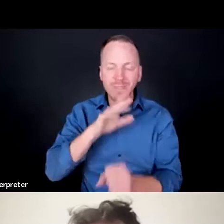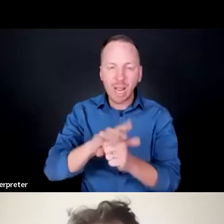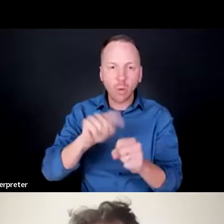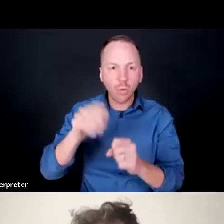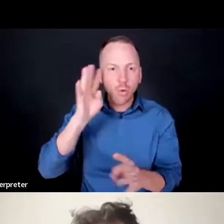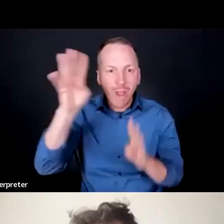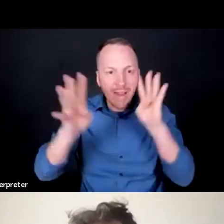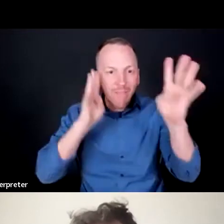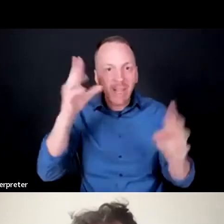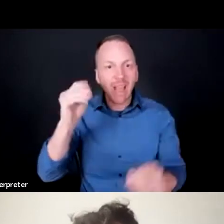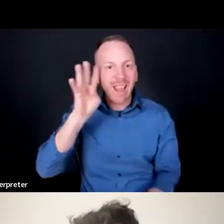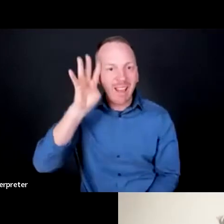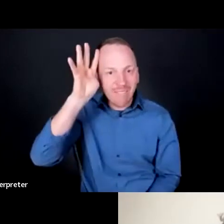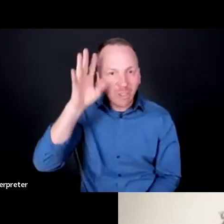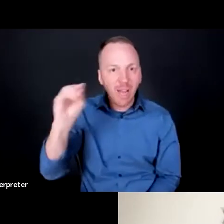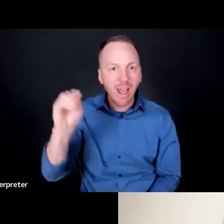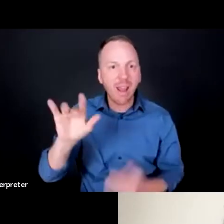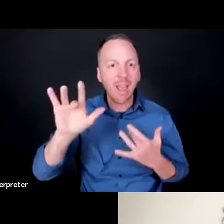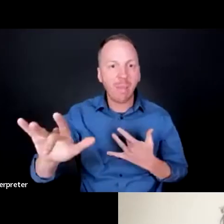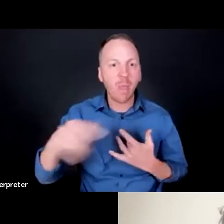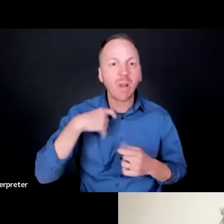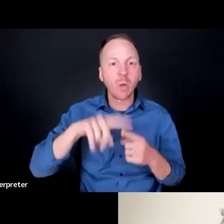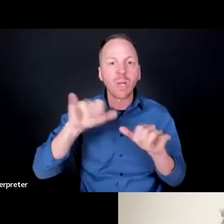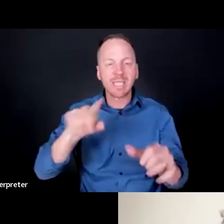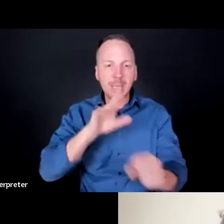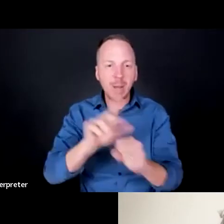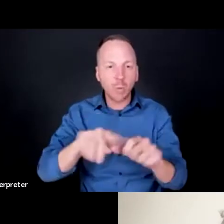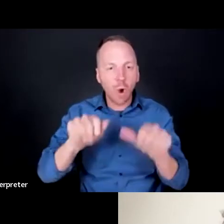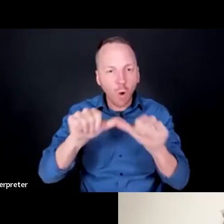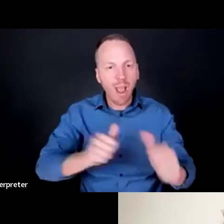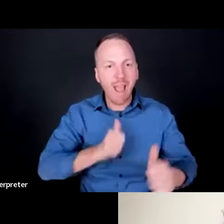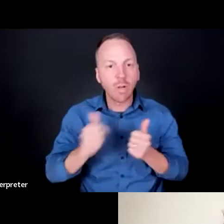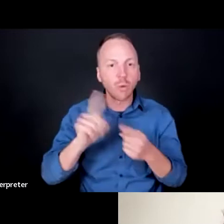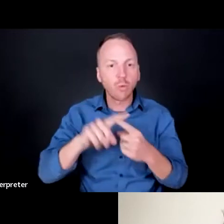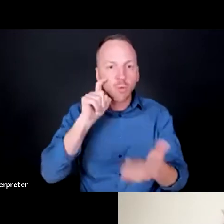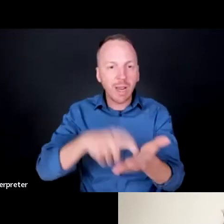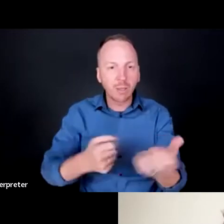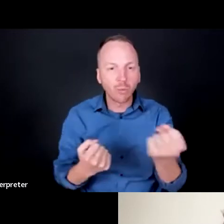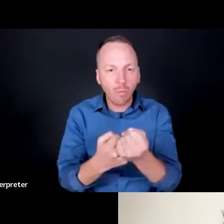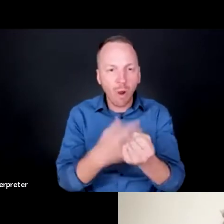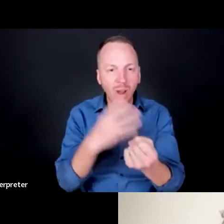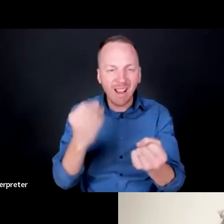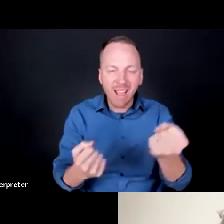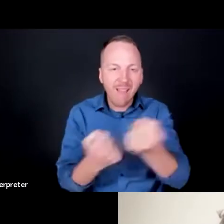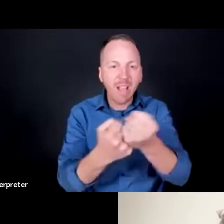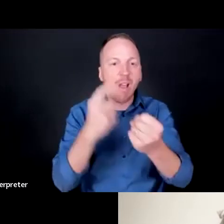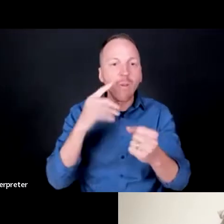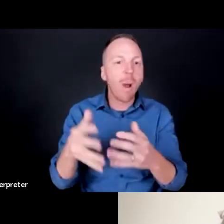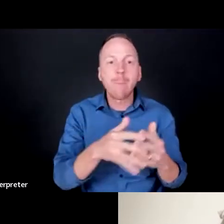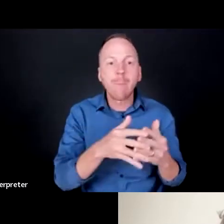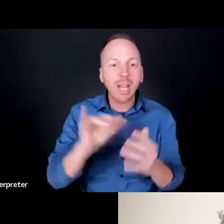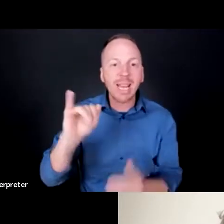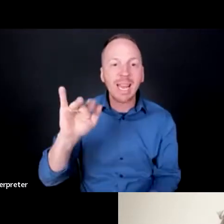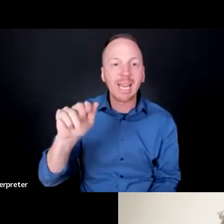creativity and innovation and empathy, we need to stay committed to ongoing efforts to recognize, support, and advocate for American Indian nations